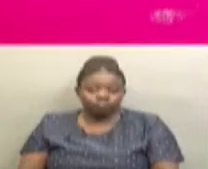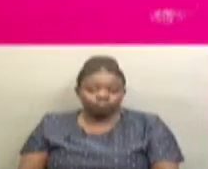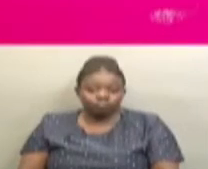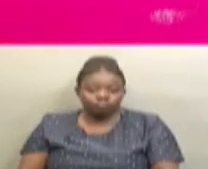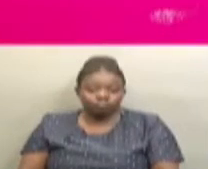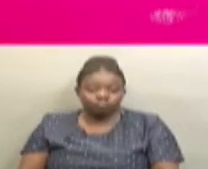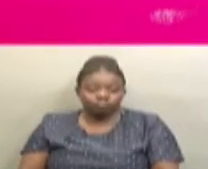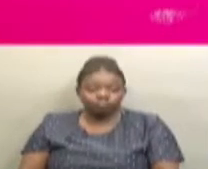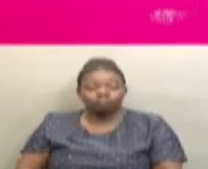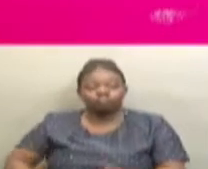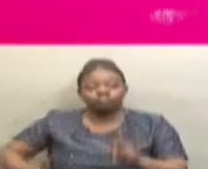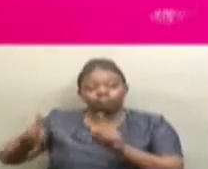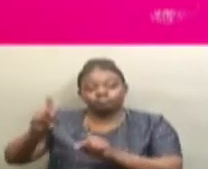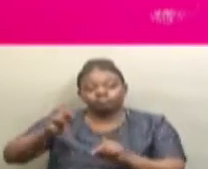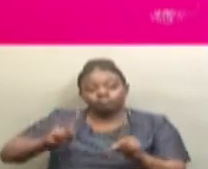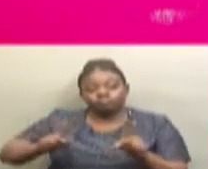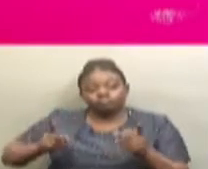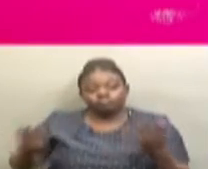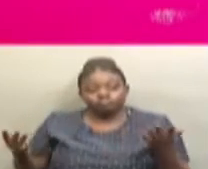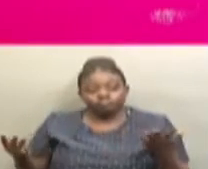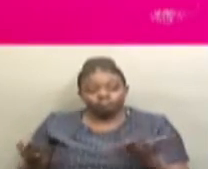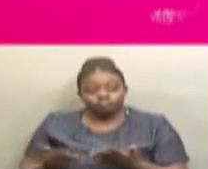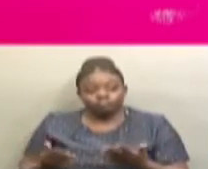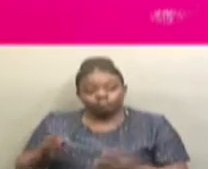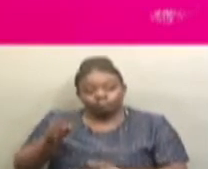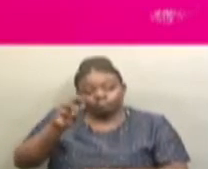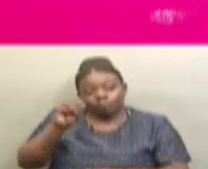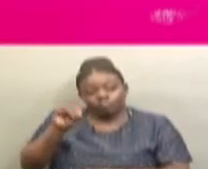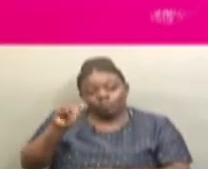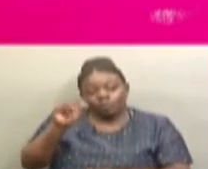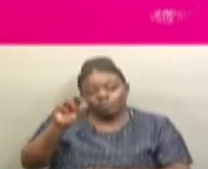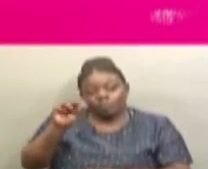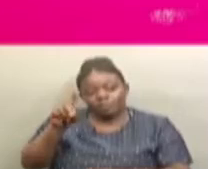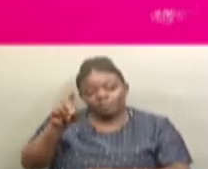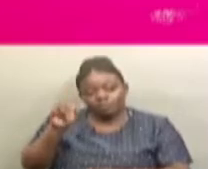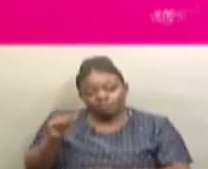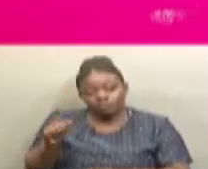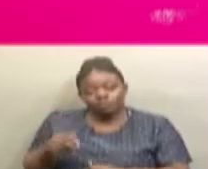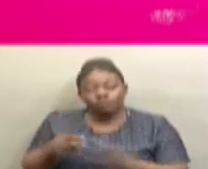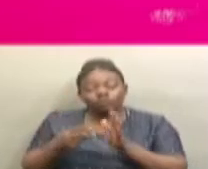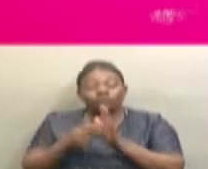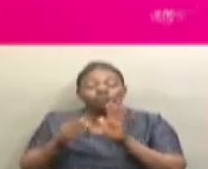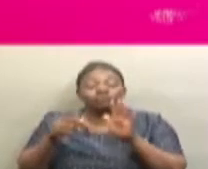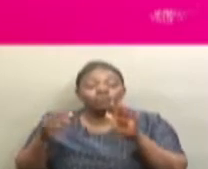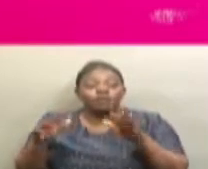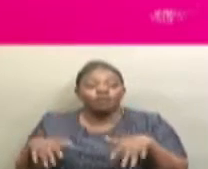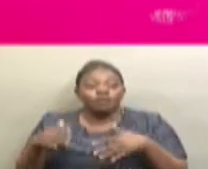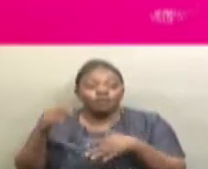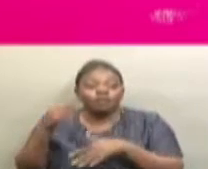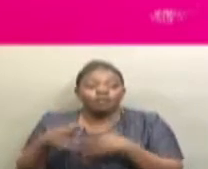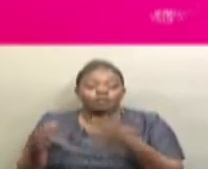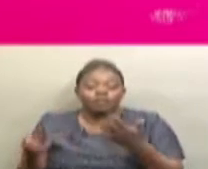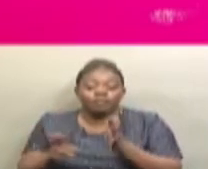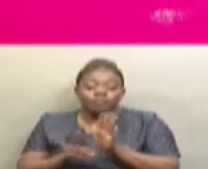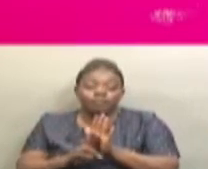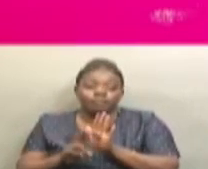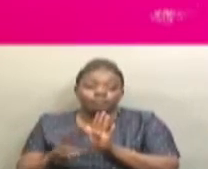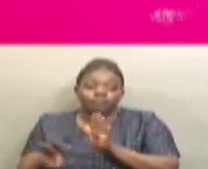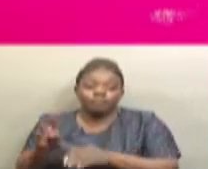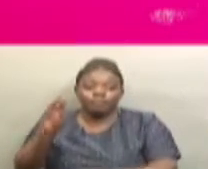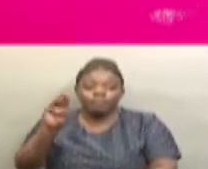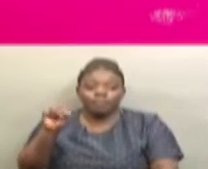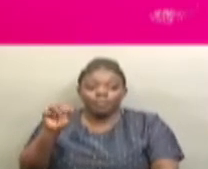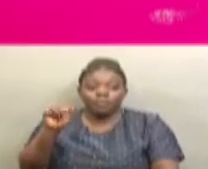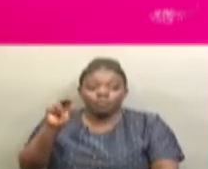Ate bo abatuuze mu ggombolola y'e Mabindo balaze essanyu oluvannyuma lw'omubaka akiikirira